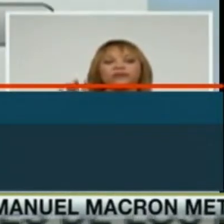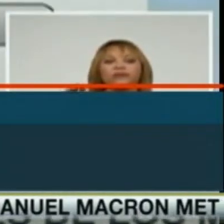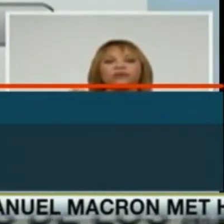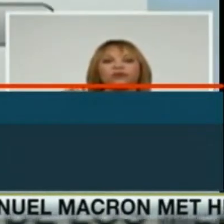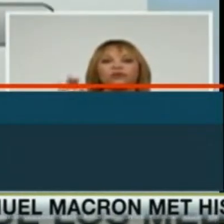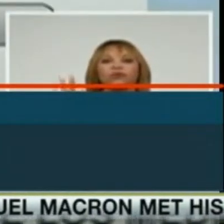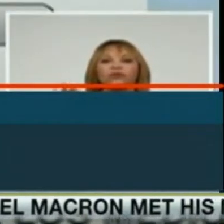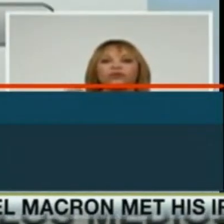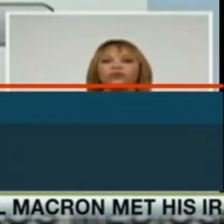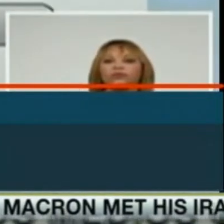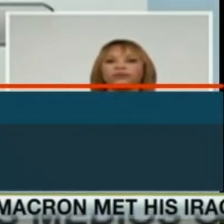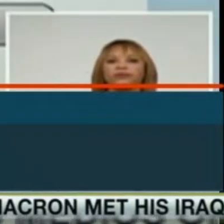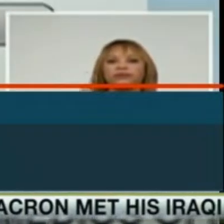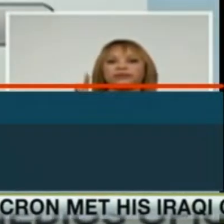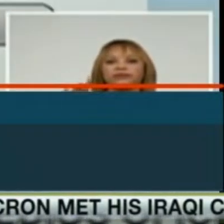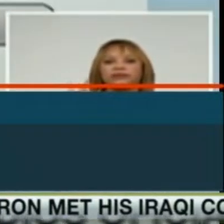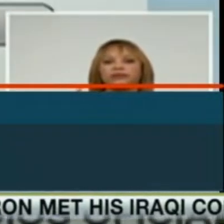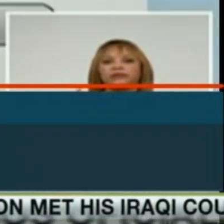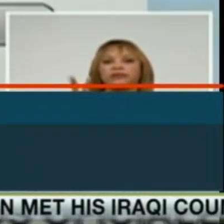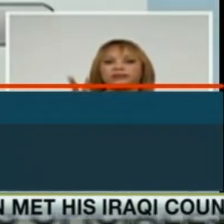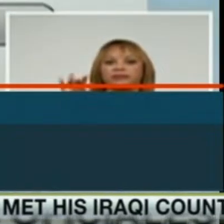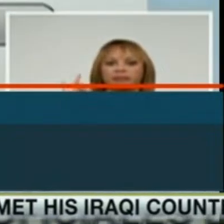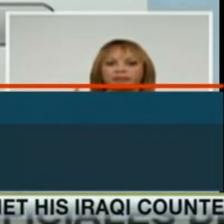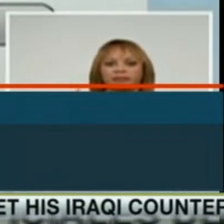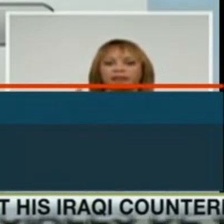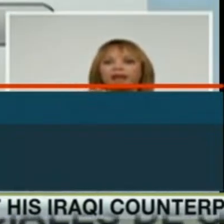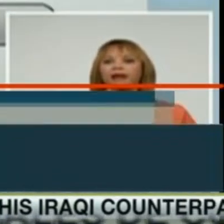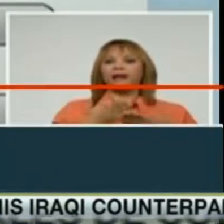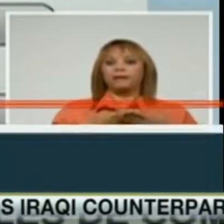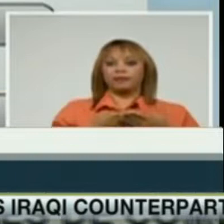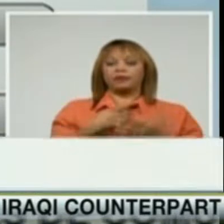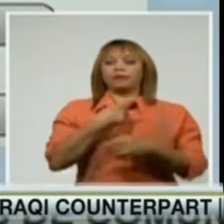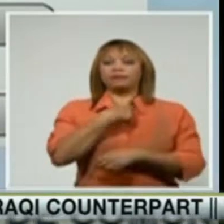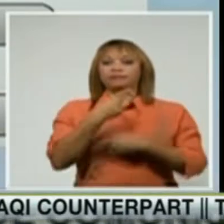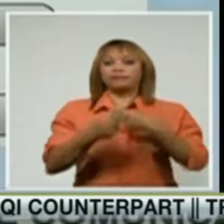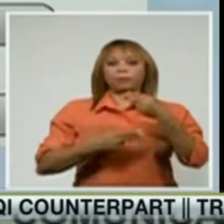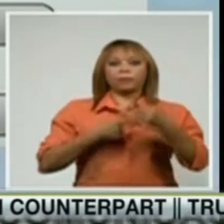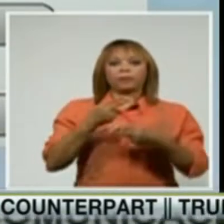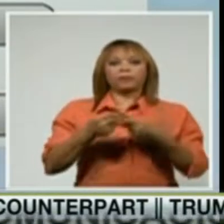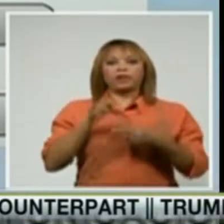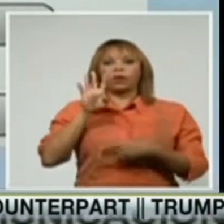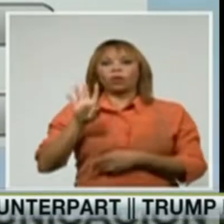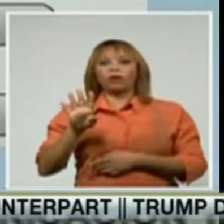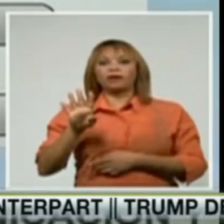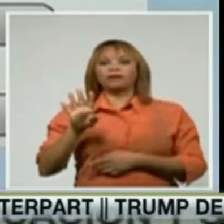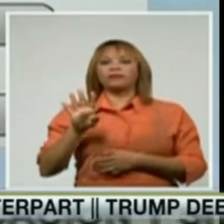4,126 people have been diagnosed with COVID-19 in our country, which represents